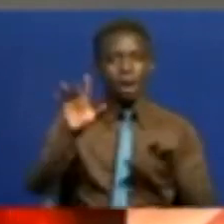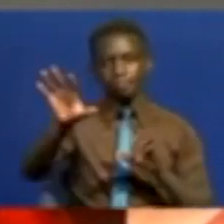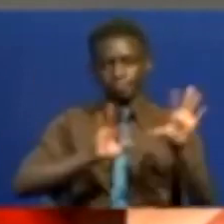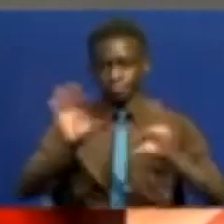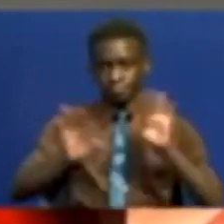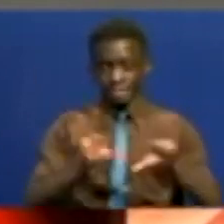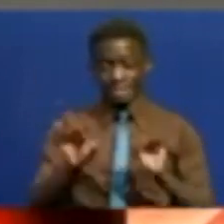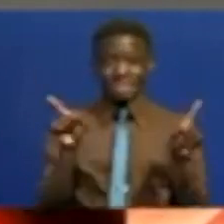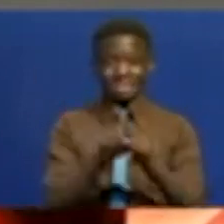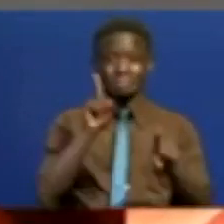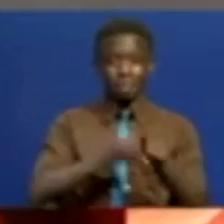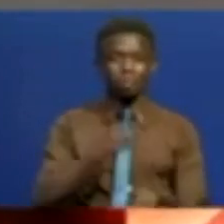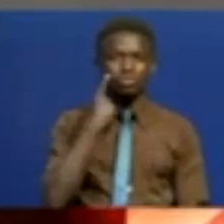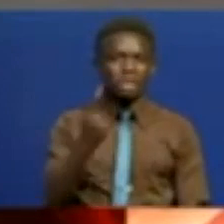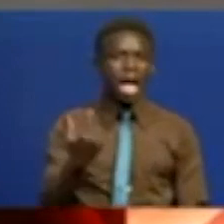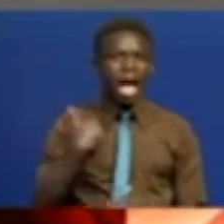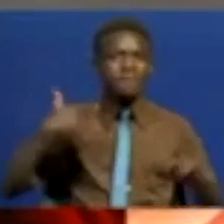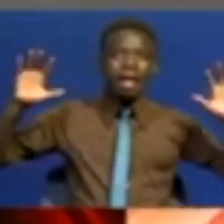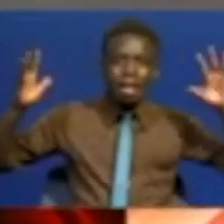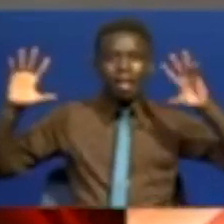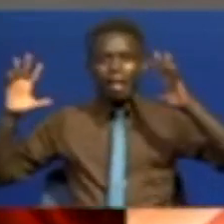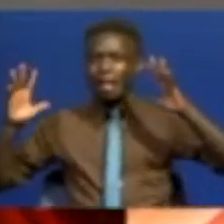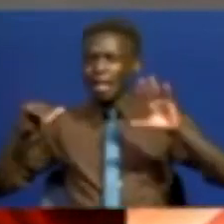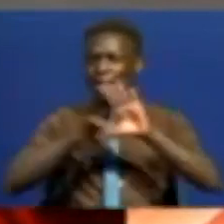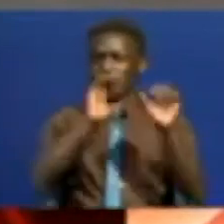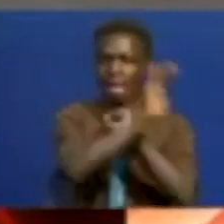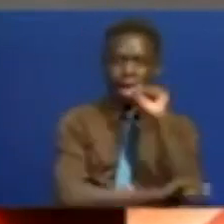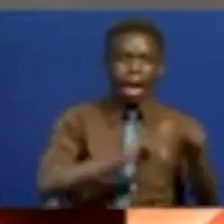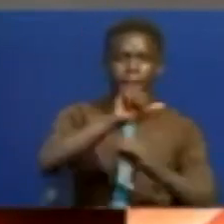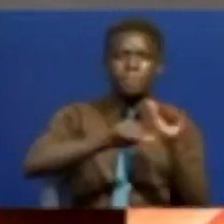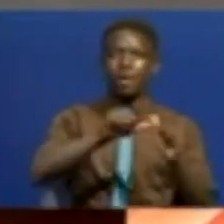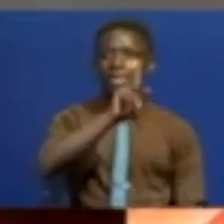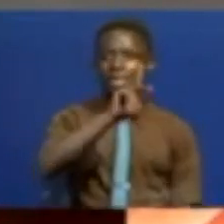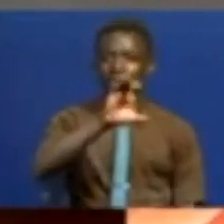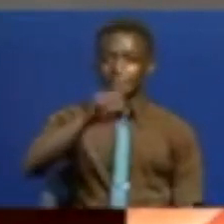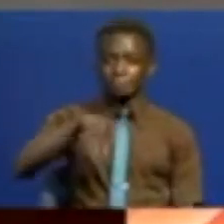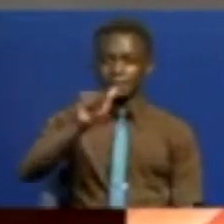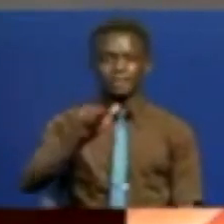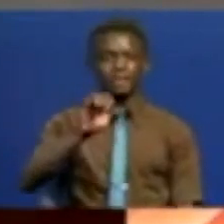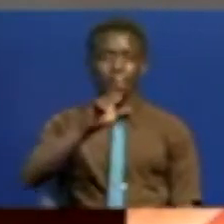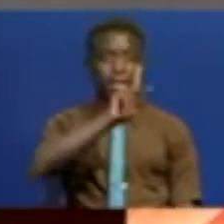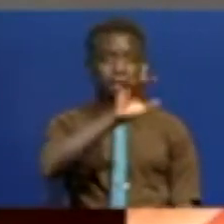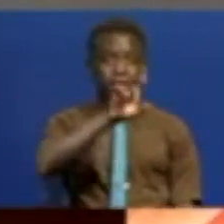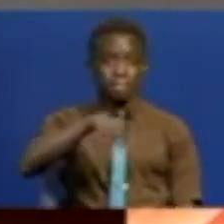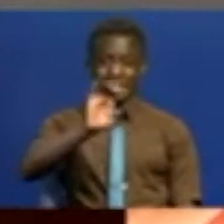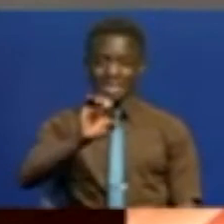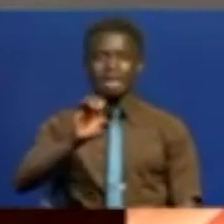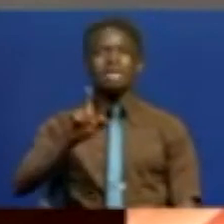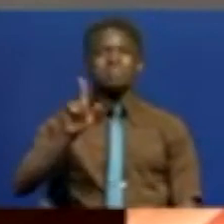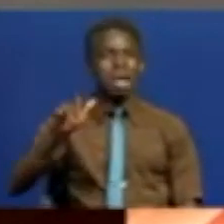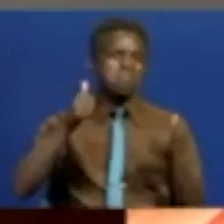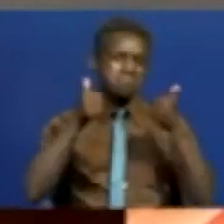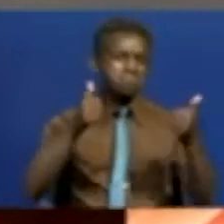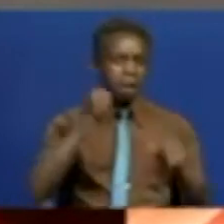as there are still jubilations across the country following KCPE excellent performance of the KCPE exam results. Now